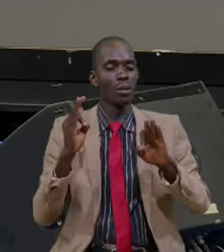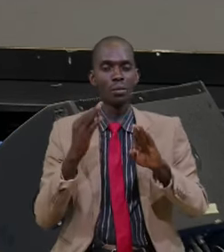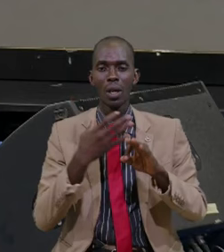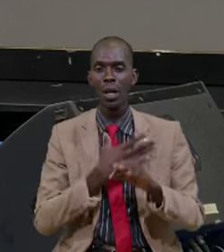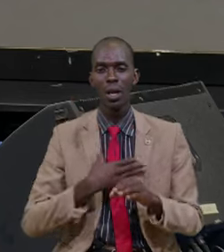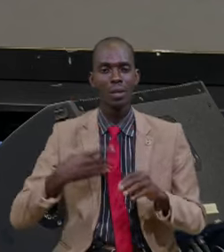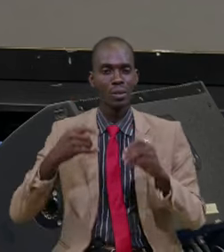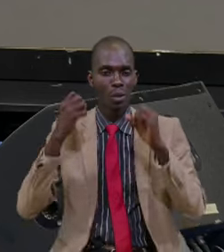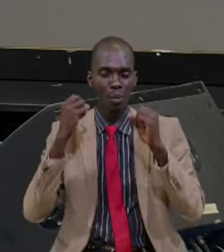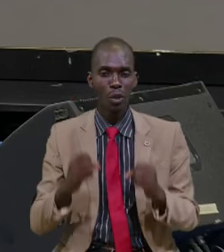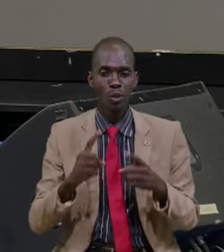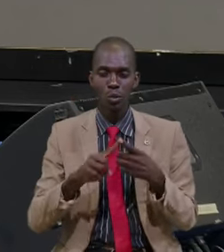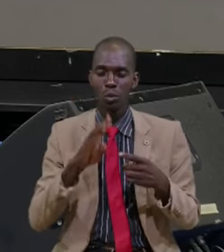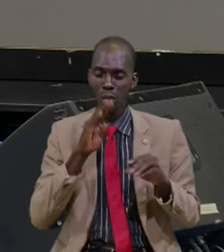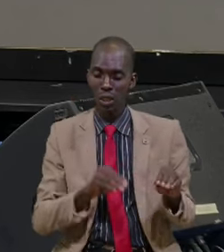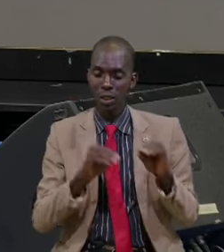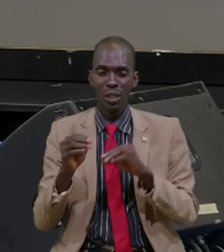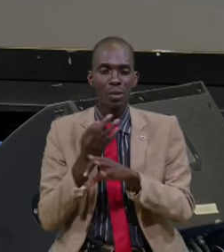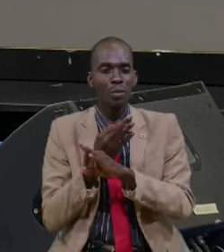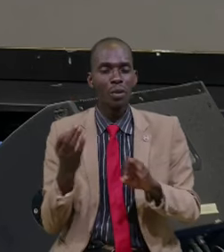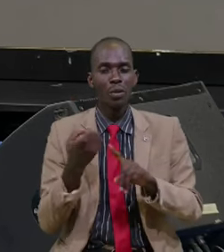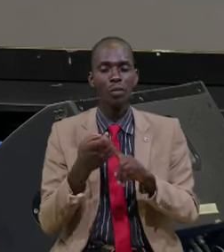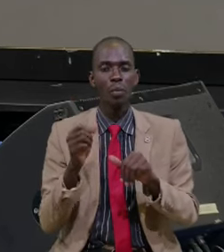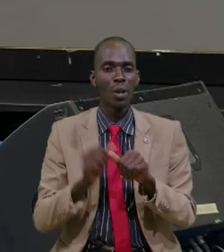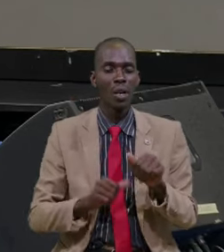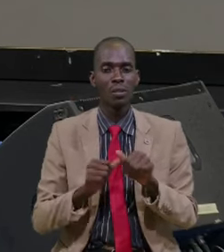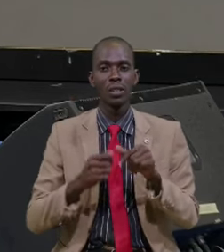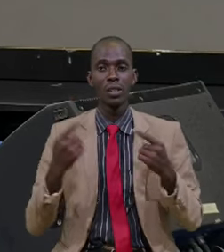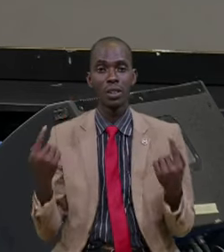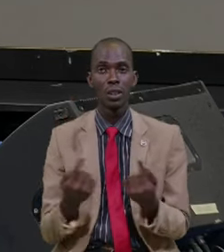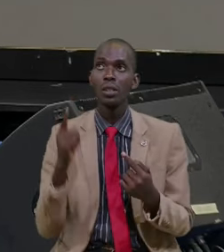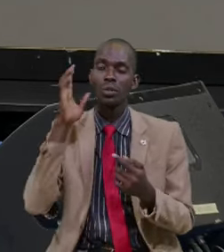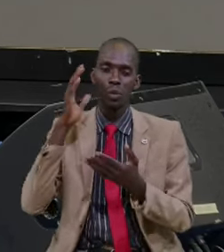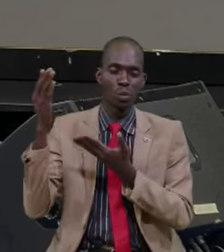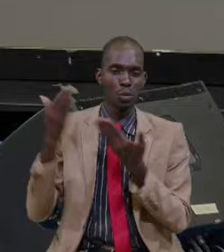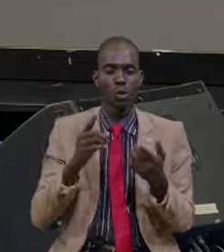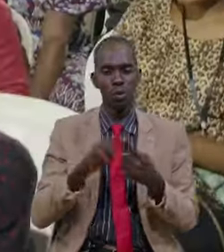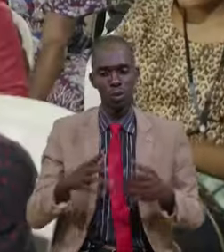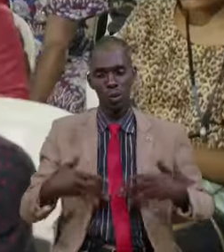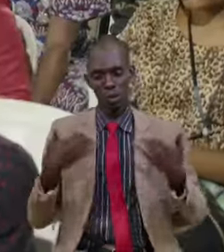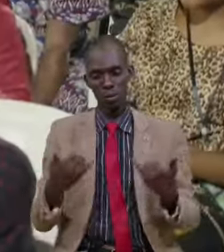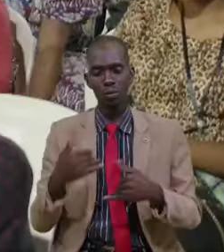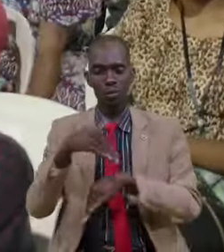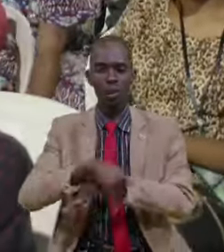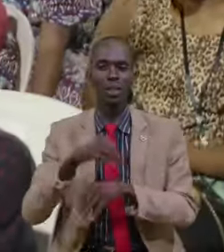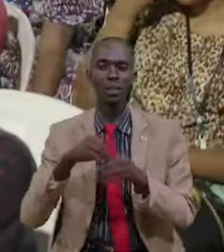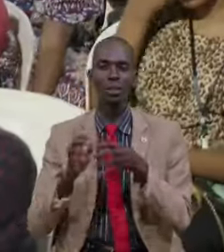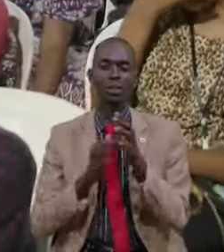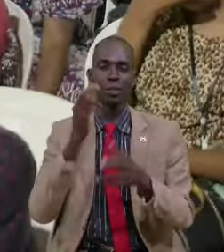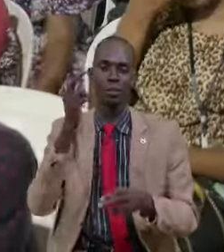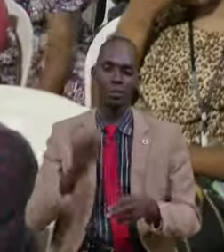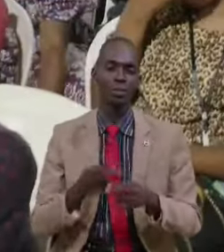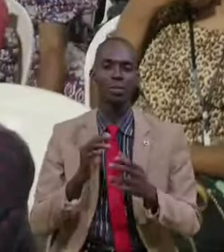be set free from every sin. He'll bring to your life tonight in Jesus' name. It's